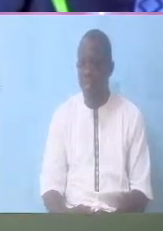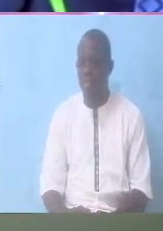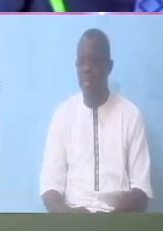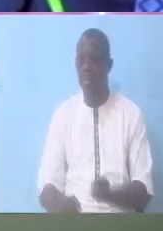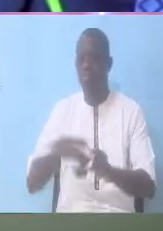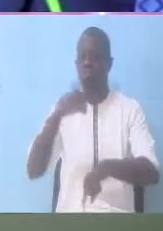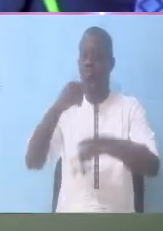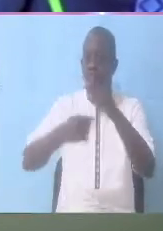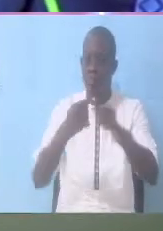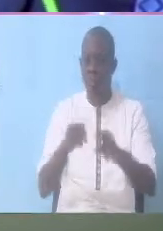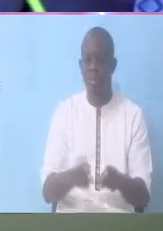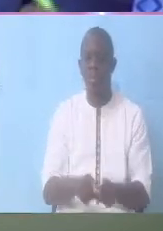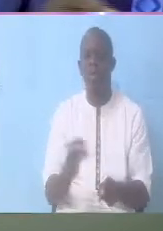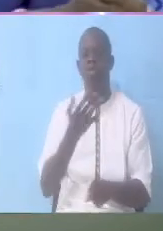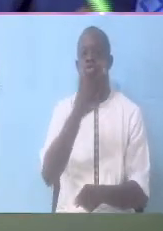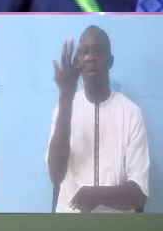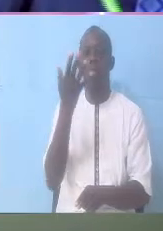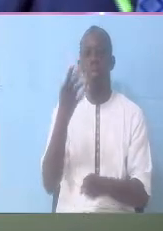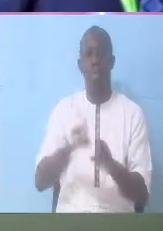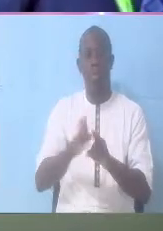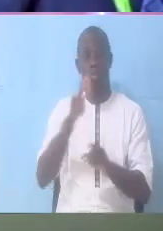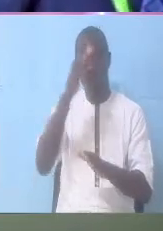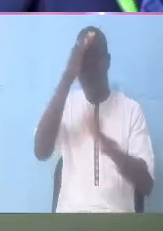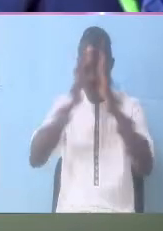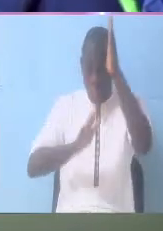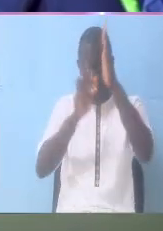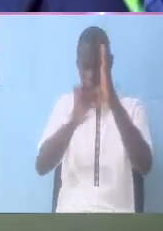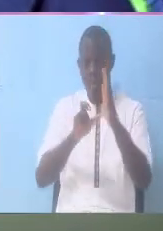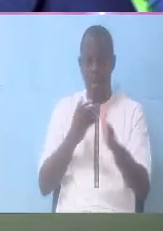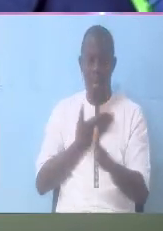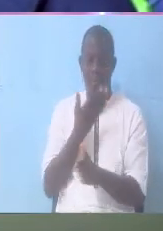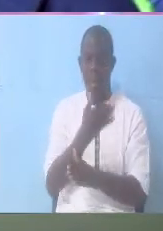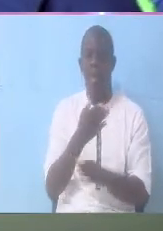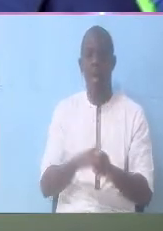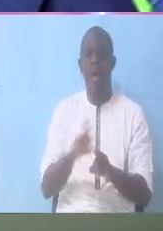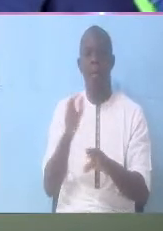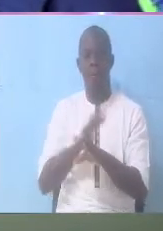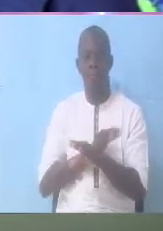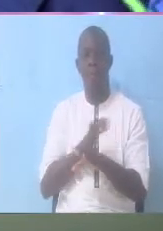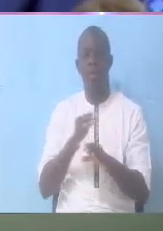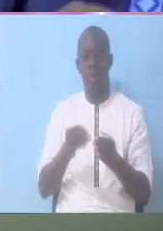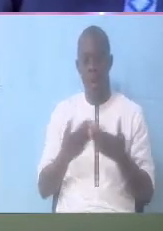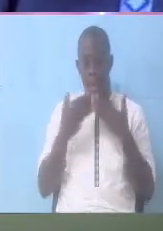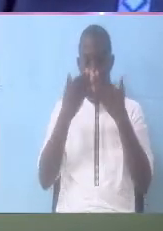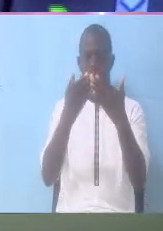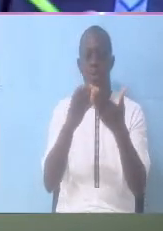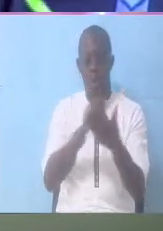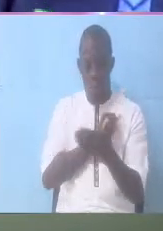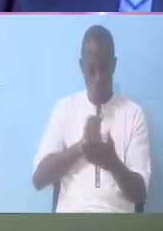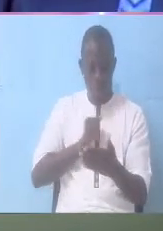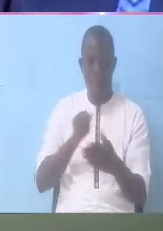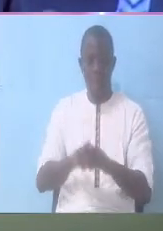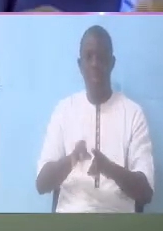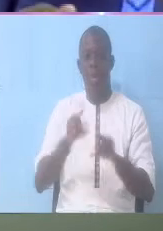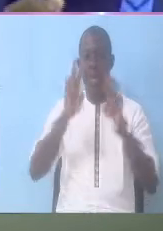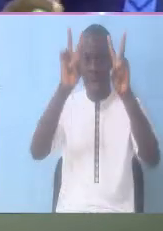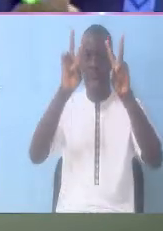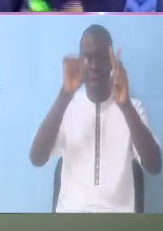Proceed. So some of the soldiers were there because we were given the impression Jammeh was coming there, so there was an advance team. So I can't name who and